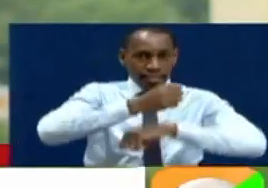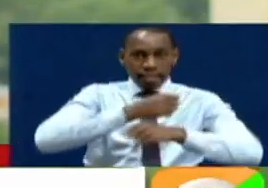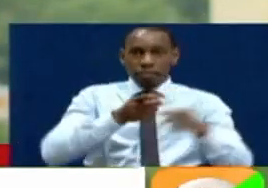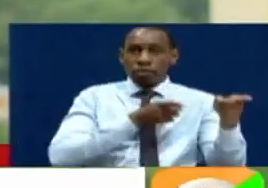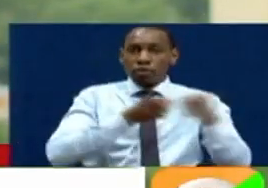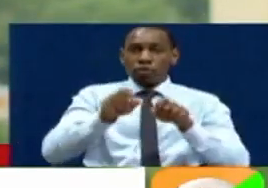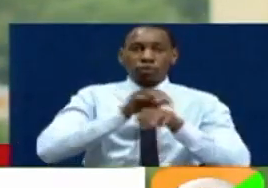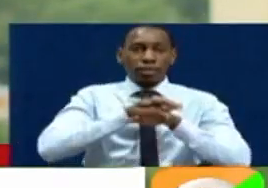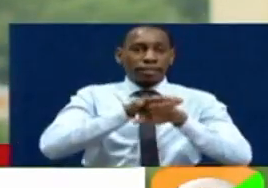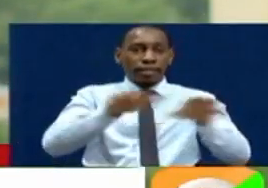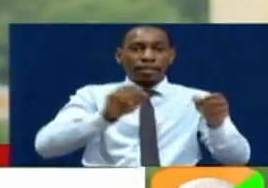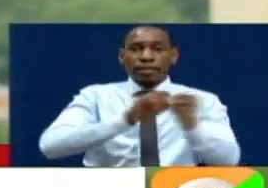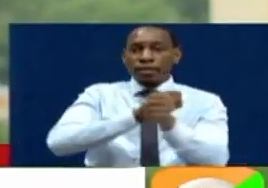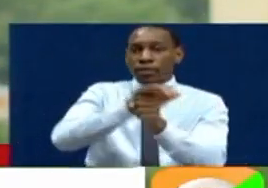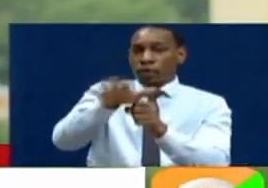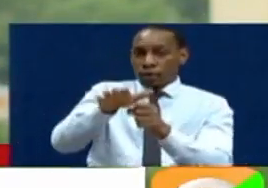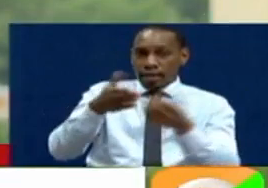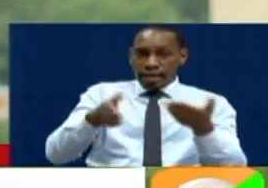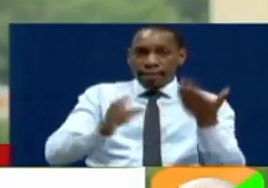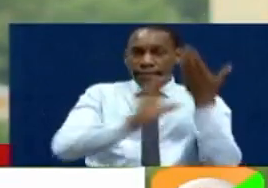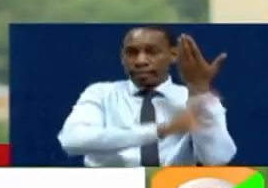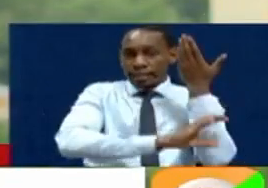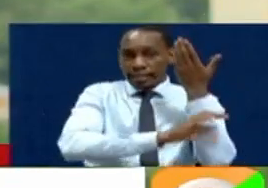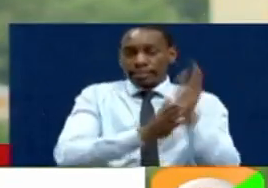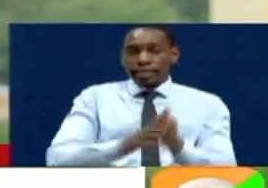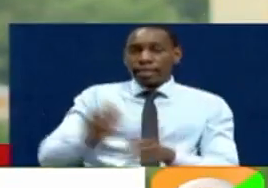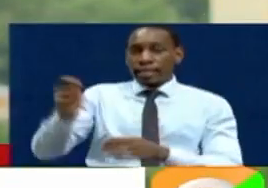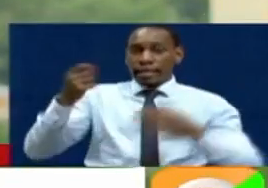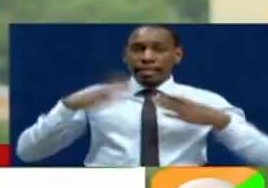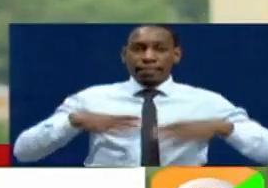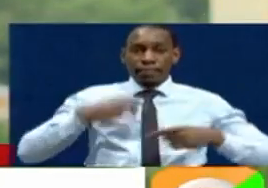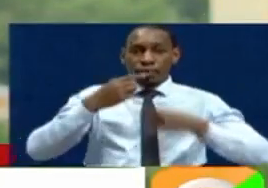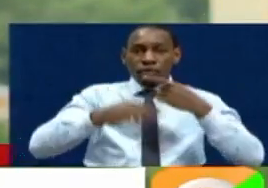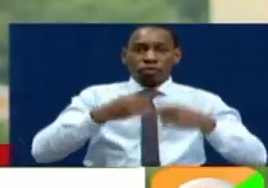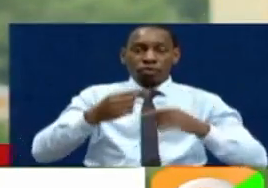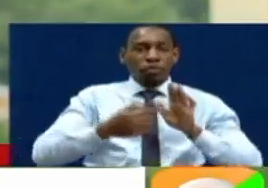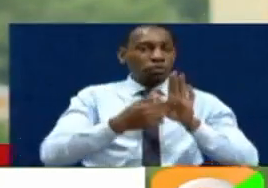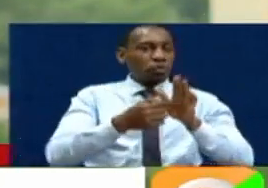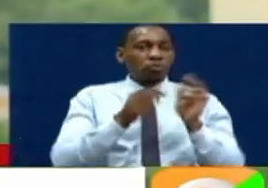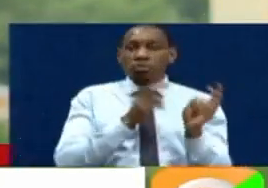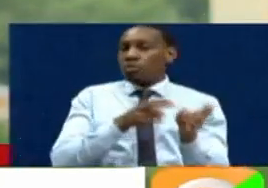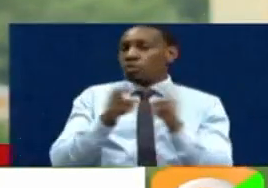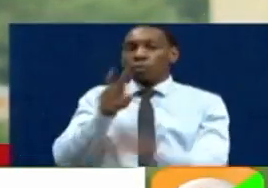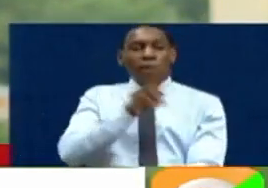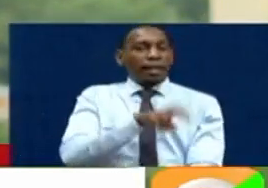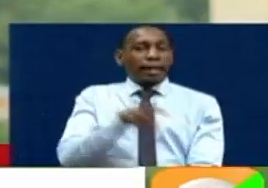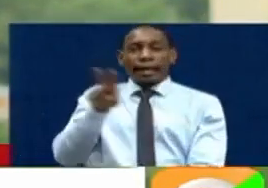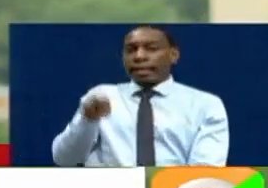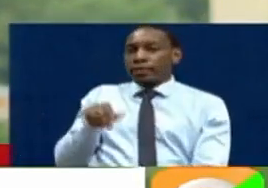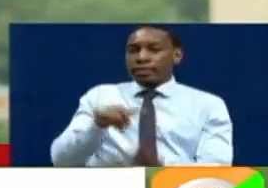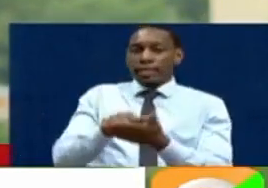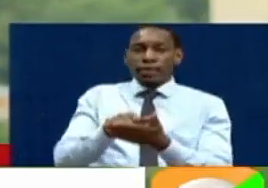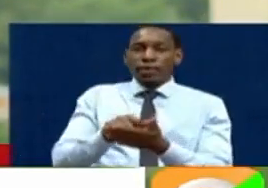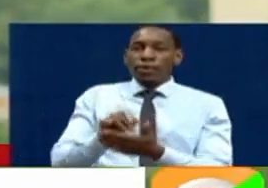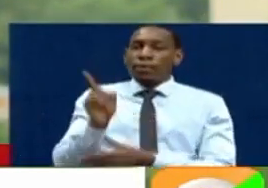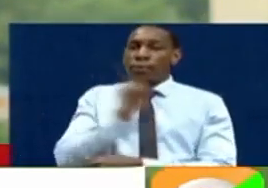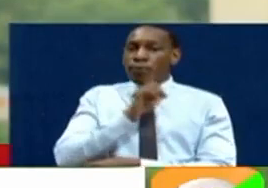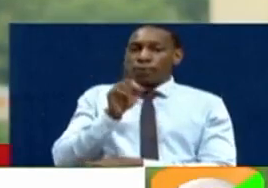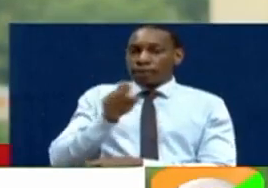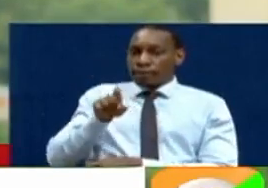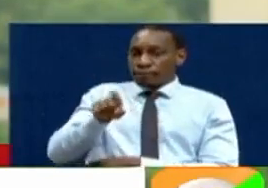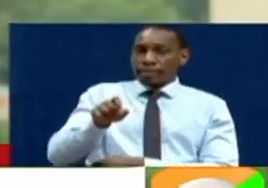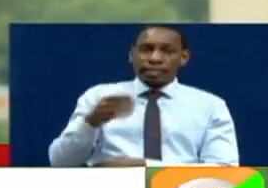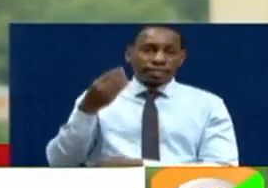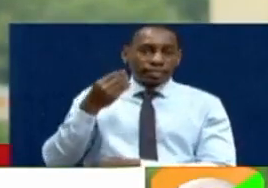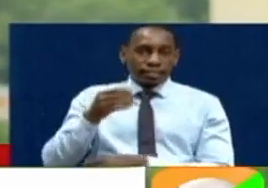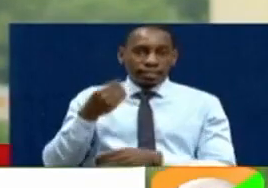contain the spread of COVID-19 in the country, Kenyans continue to display a casual attitude towards the most infectious virus in